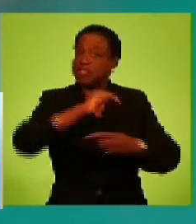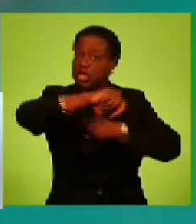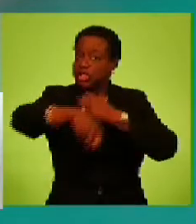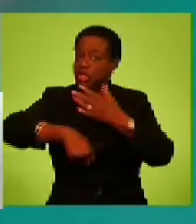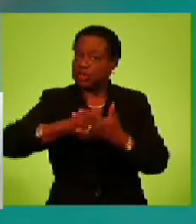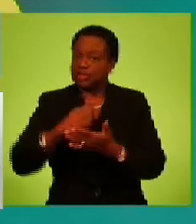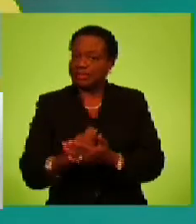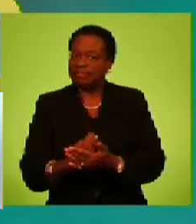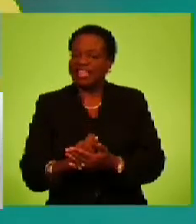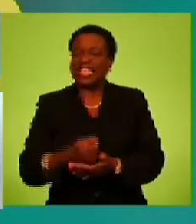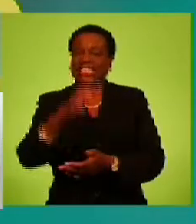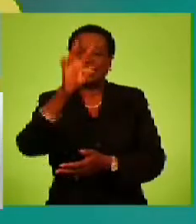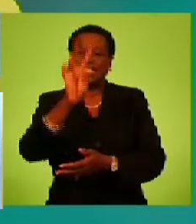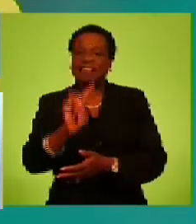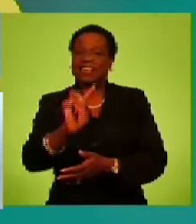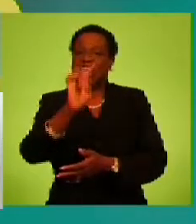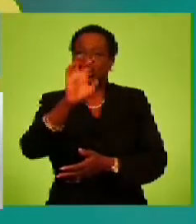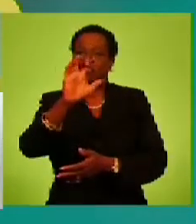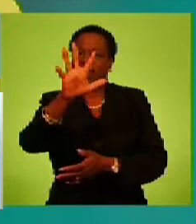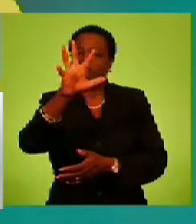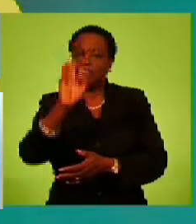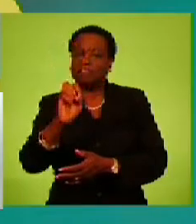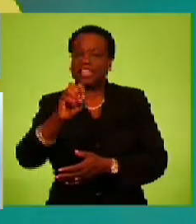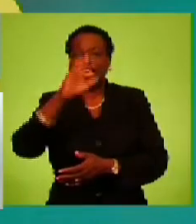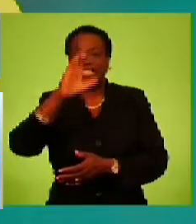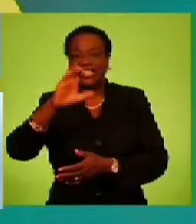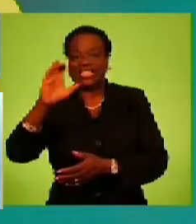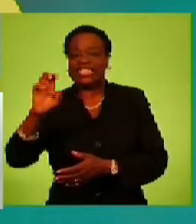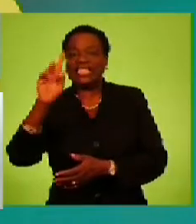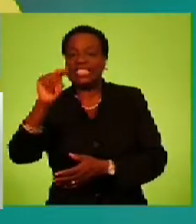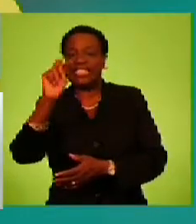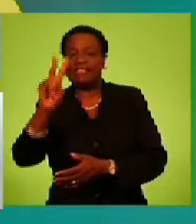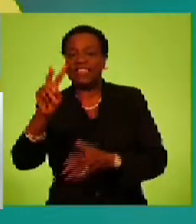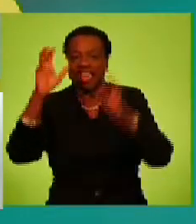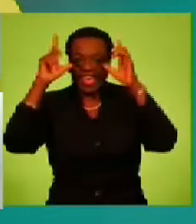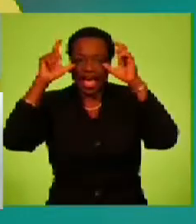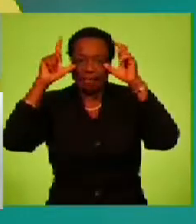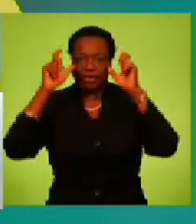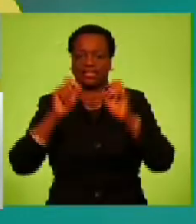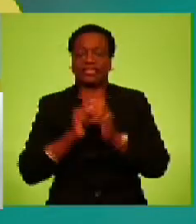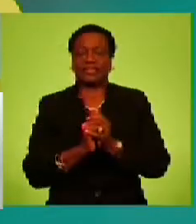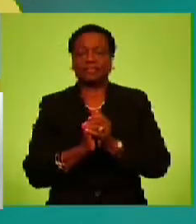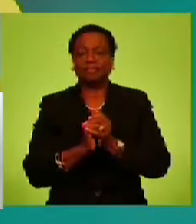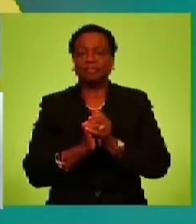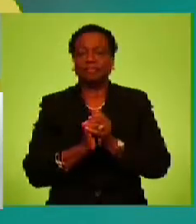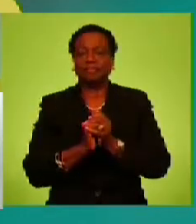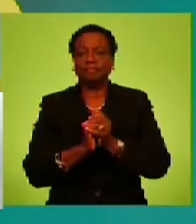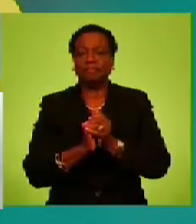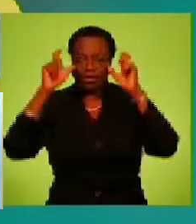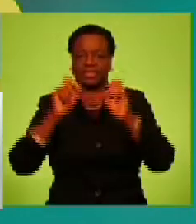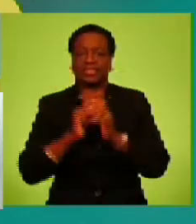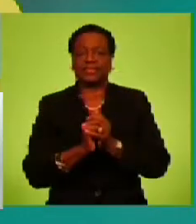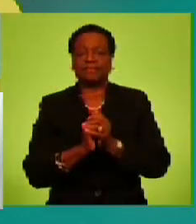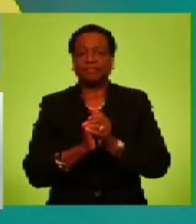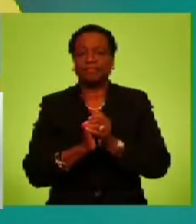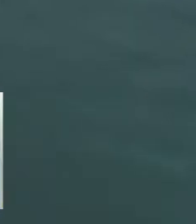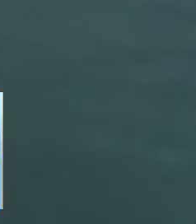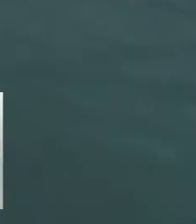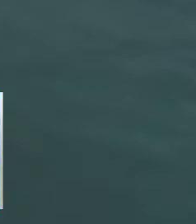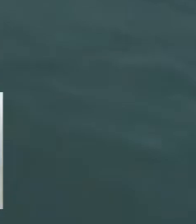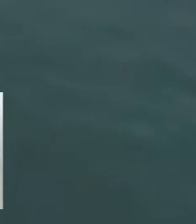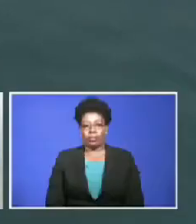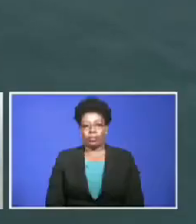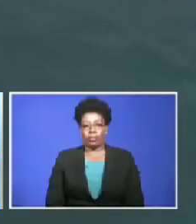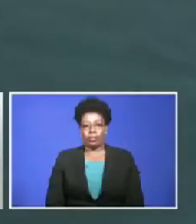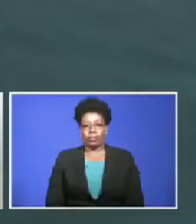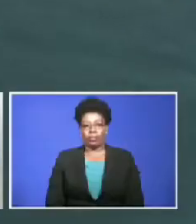year. This will bring the total to 750 CCTV cameras.